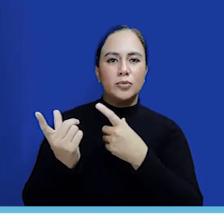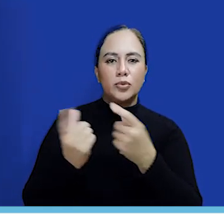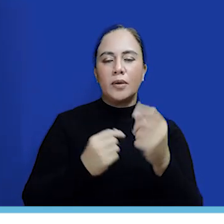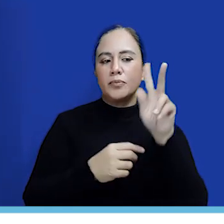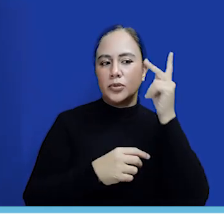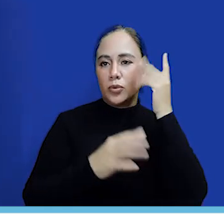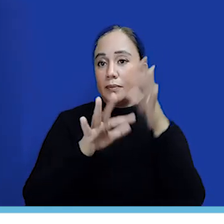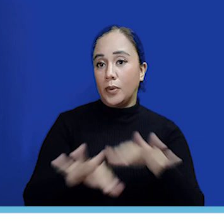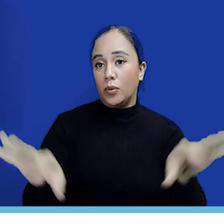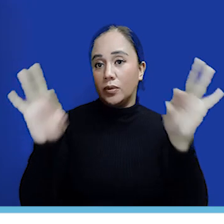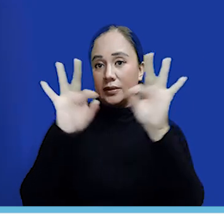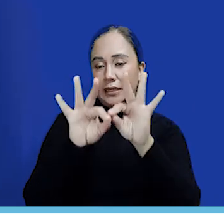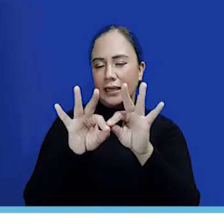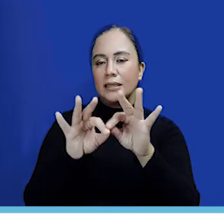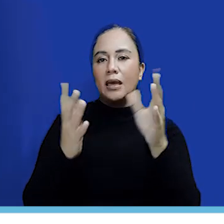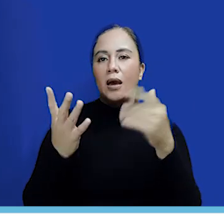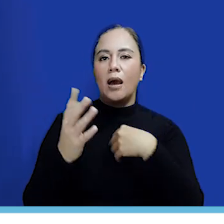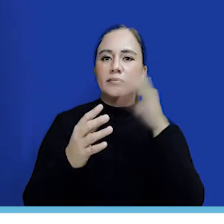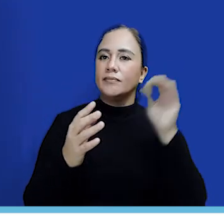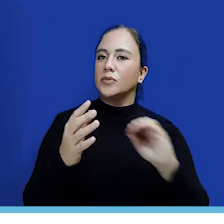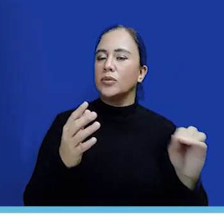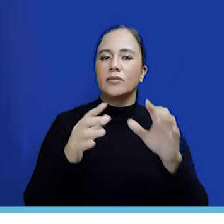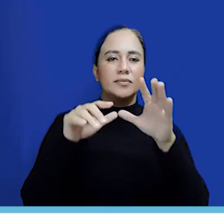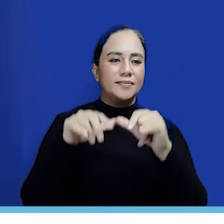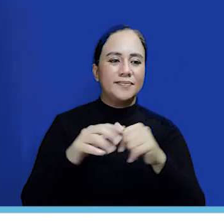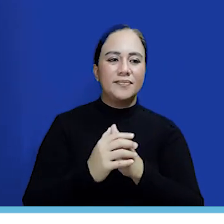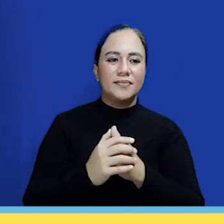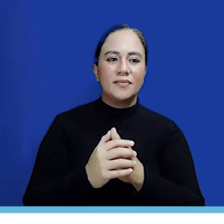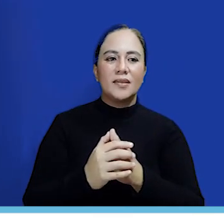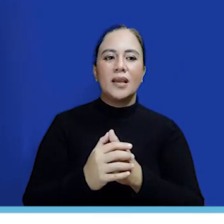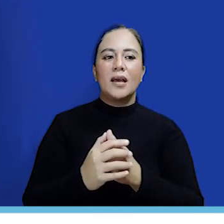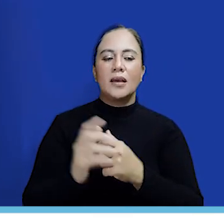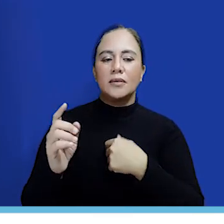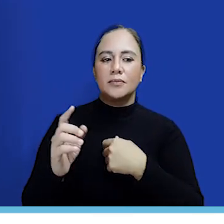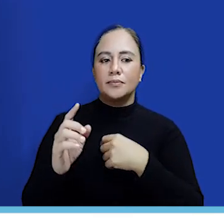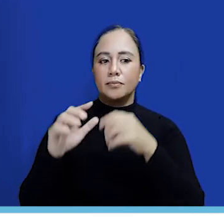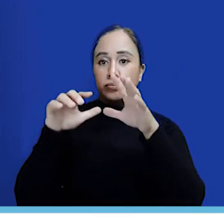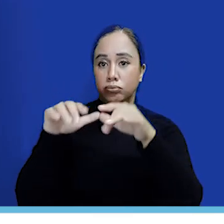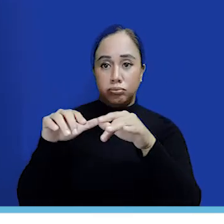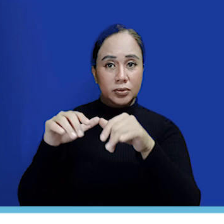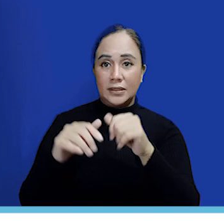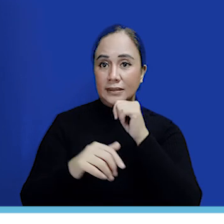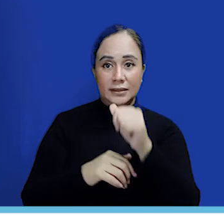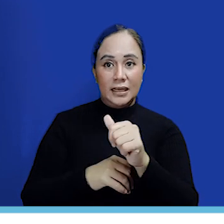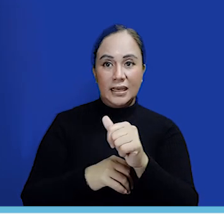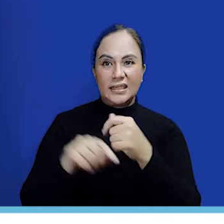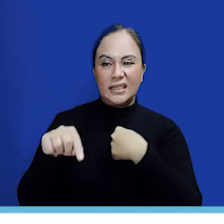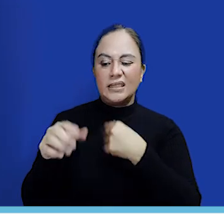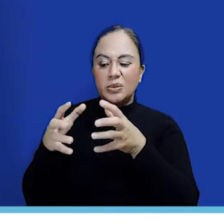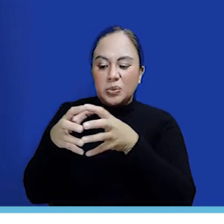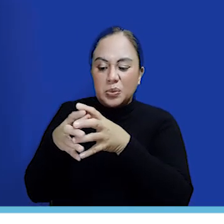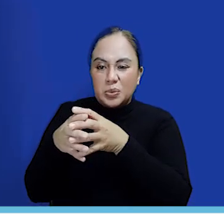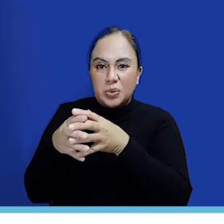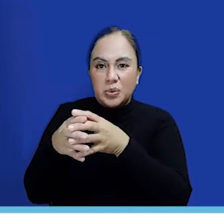the political importance and the scale of disability. Persons with disabilities are not just a